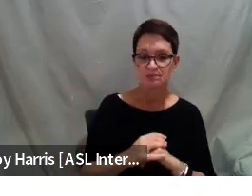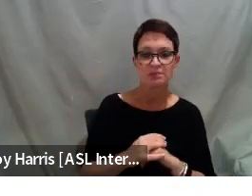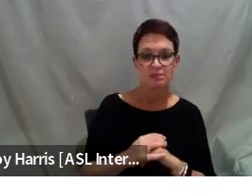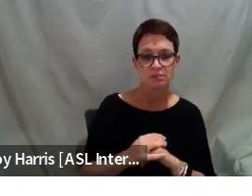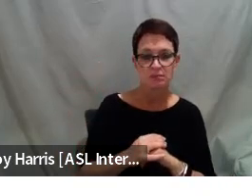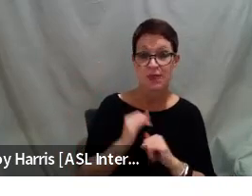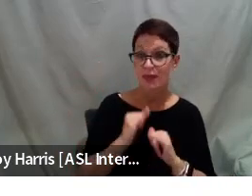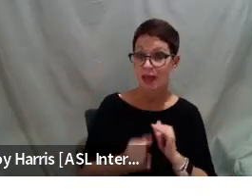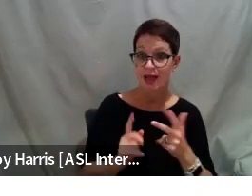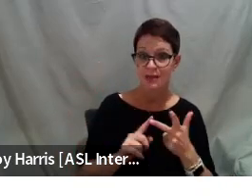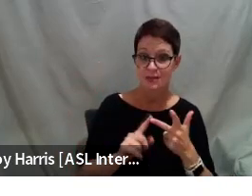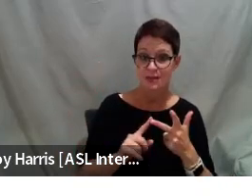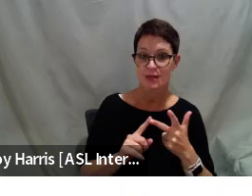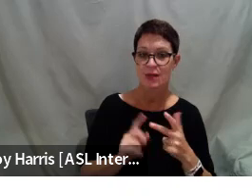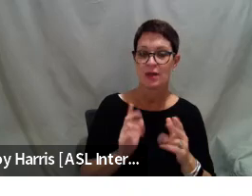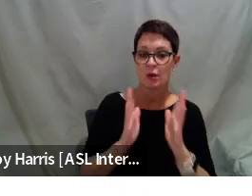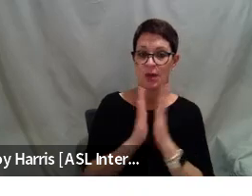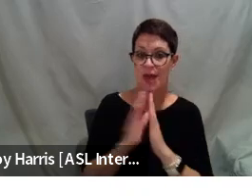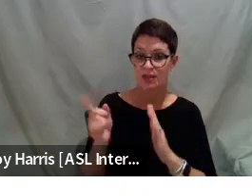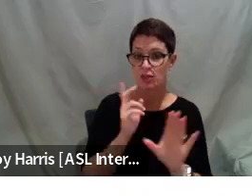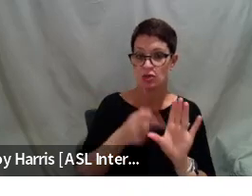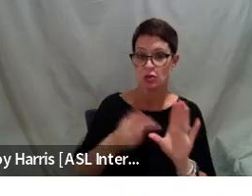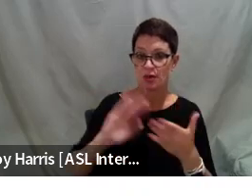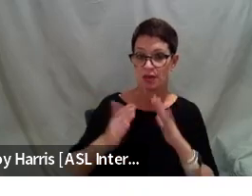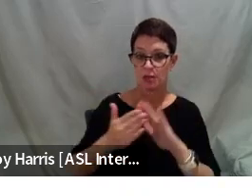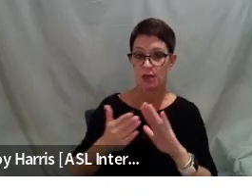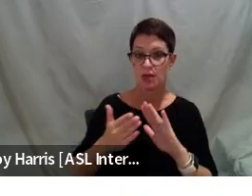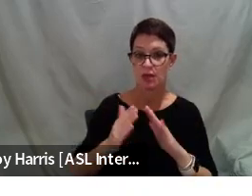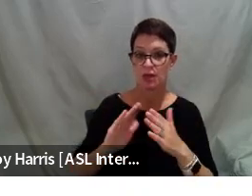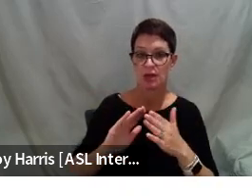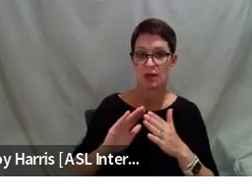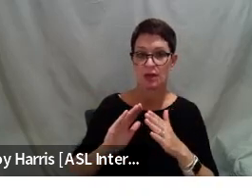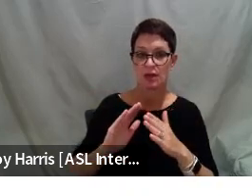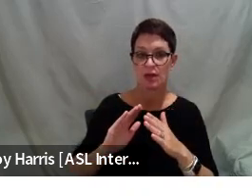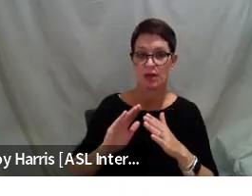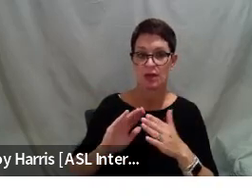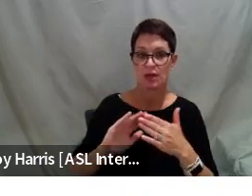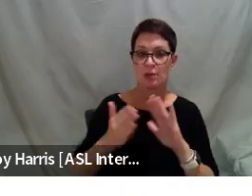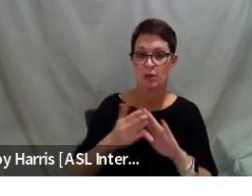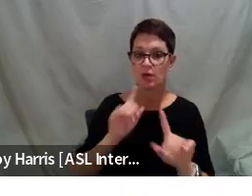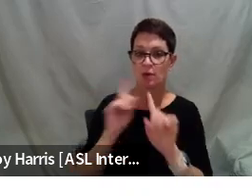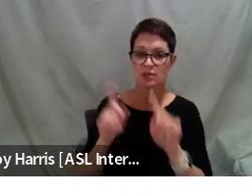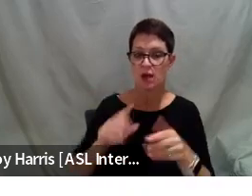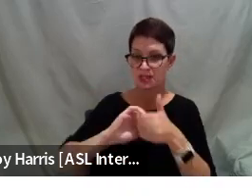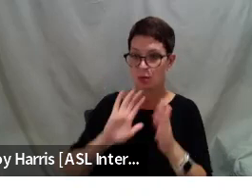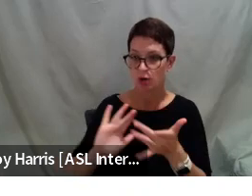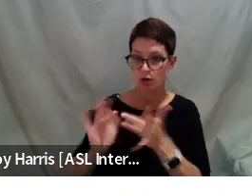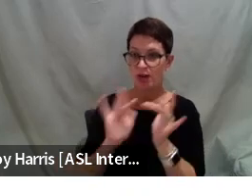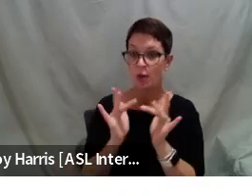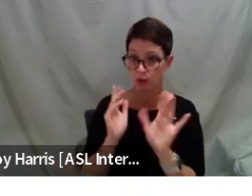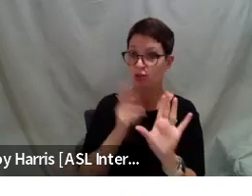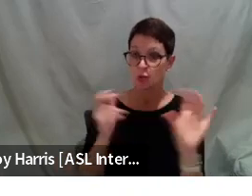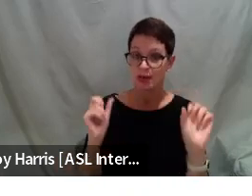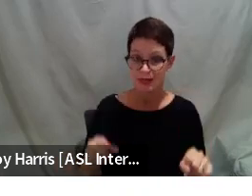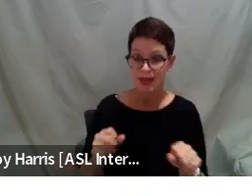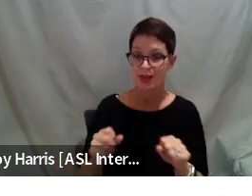And lastly, we ask that you join the Preparedness Program Community Response Partner Network